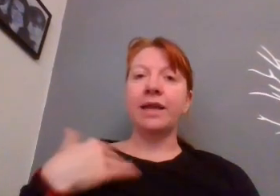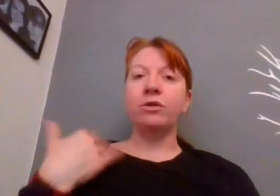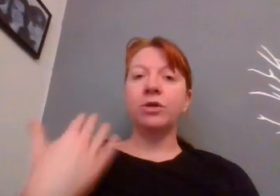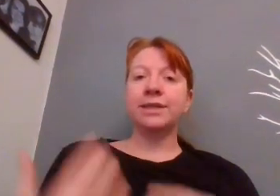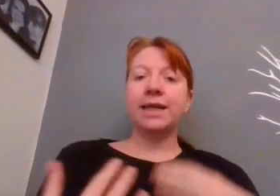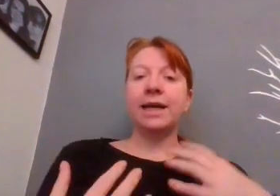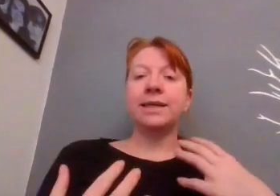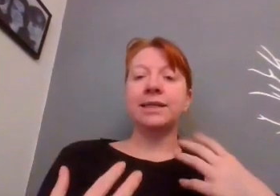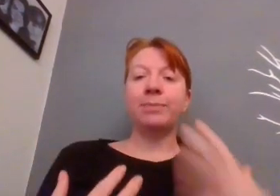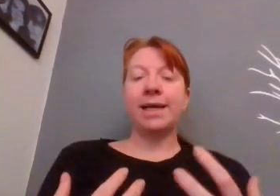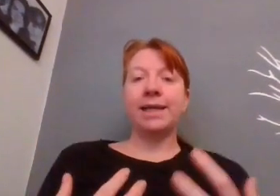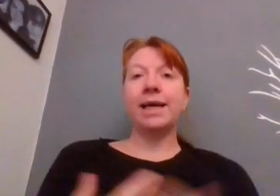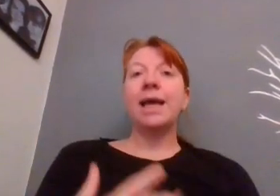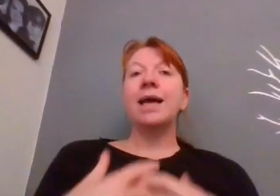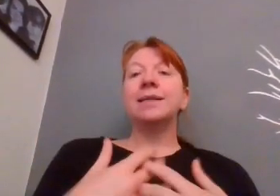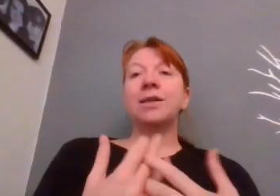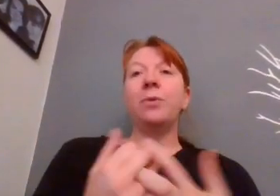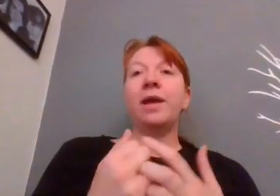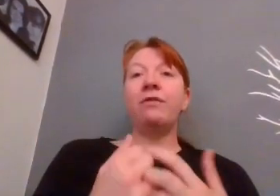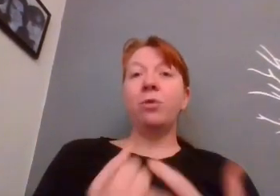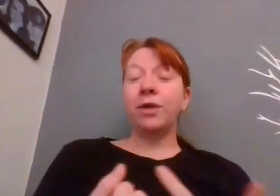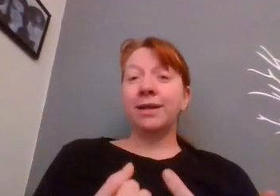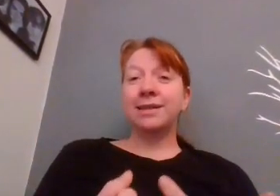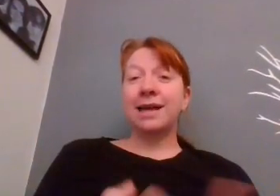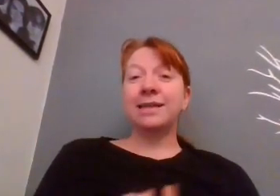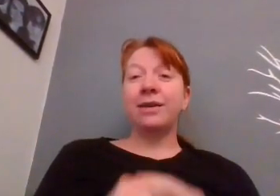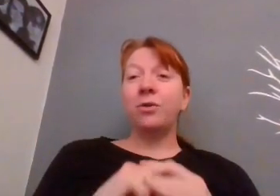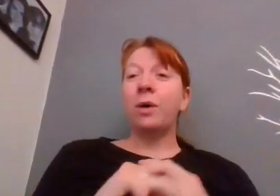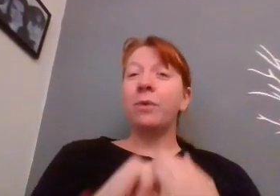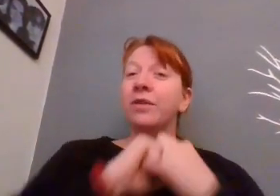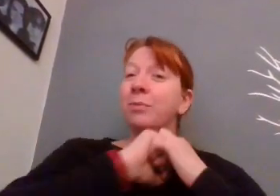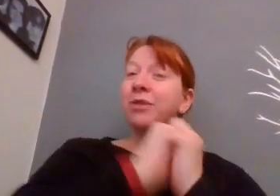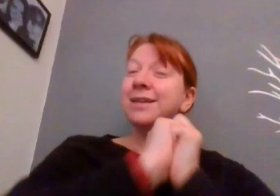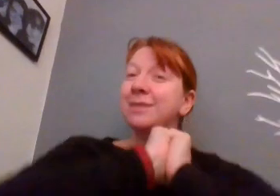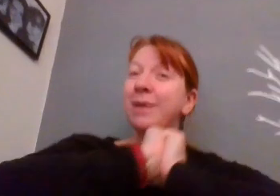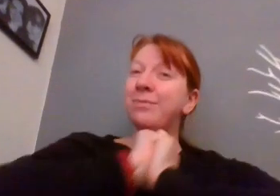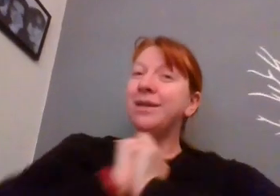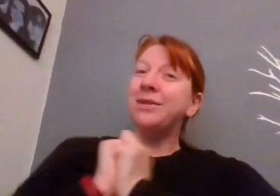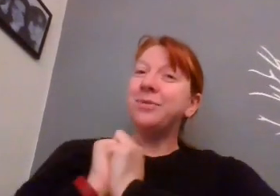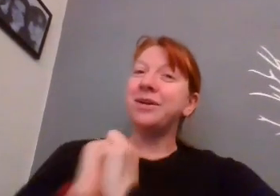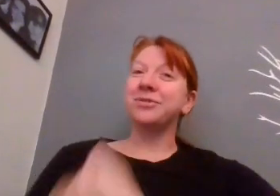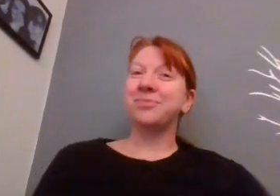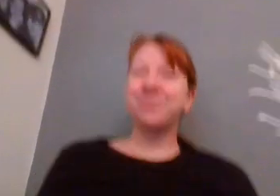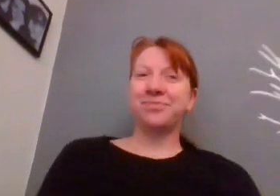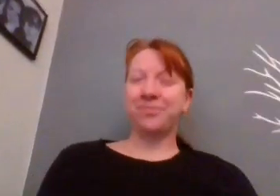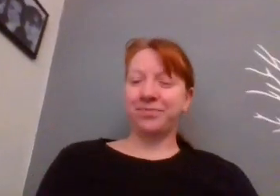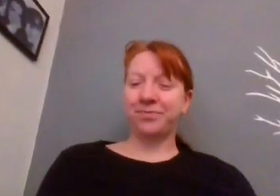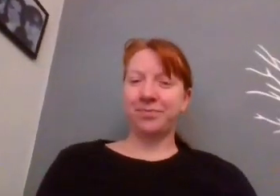understand it and look at it and explain it. So if you can understand it, you are one of the brightest people in the world.